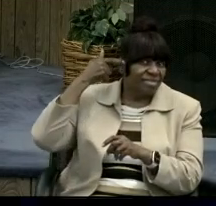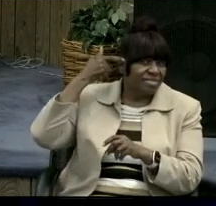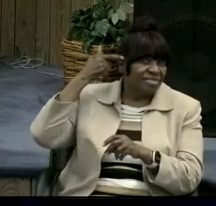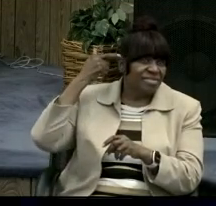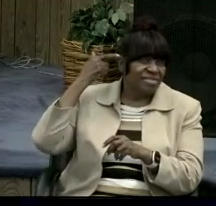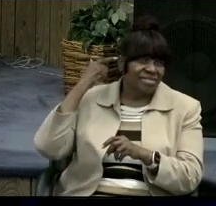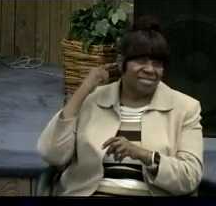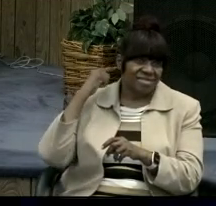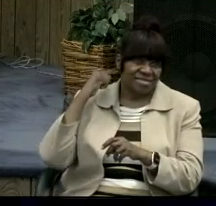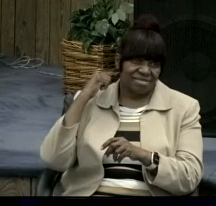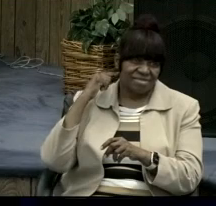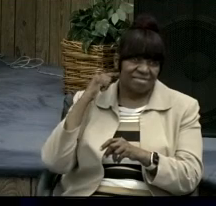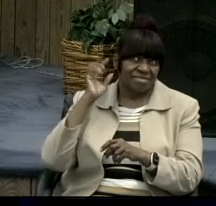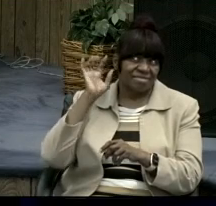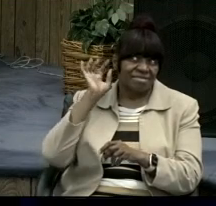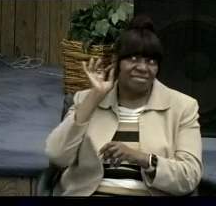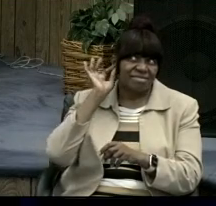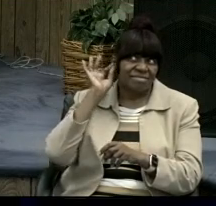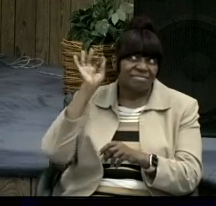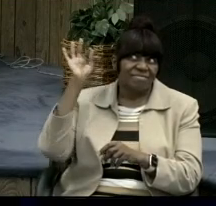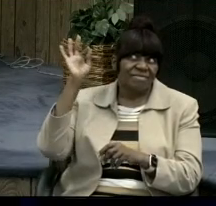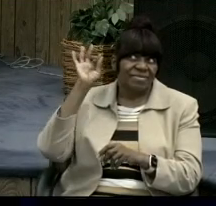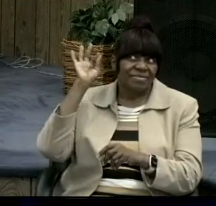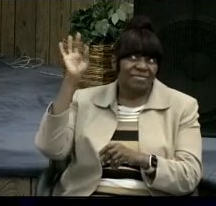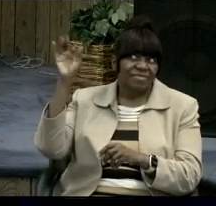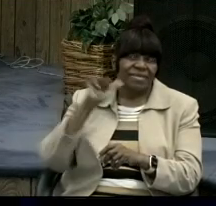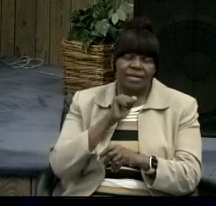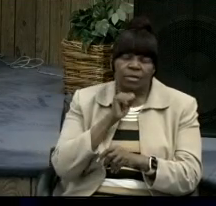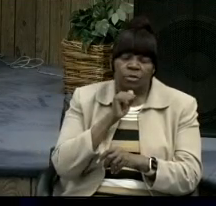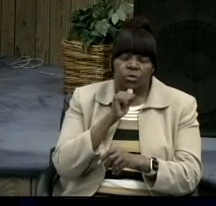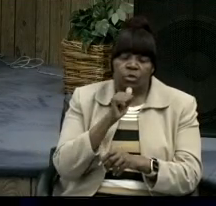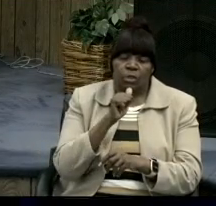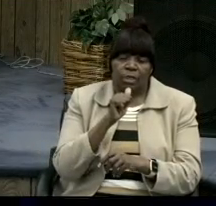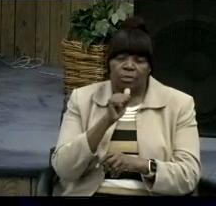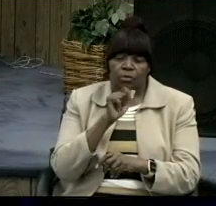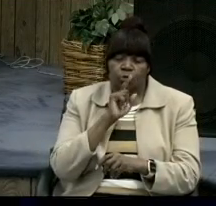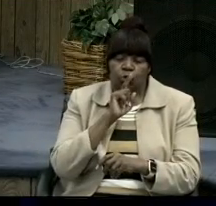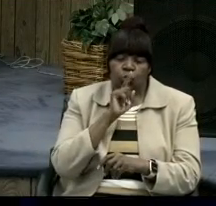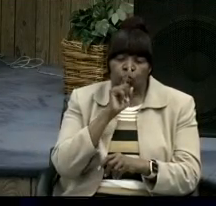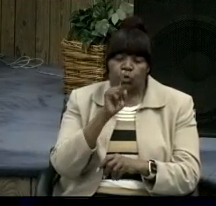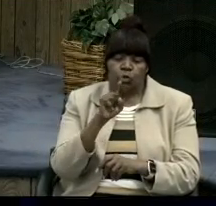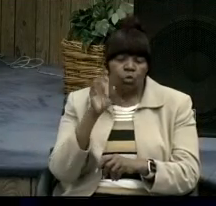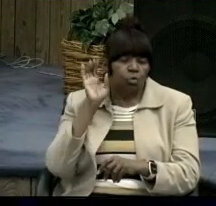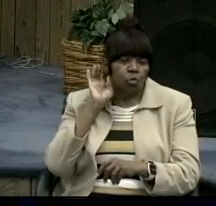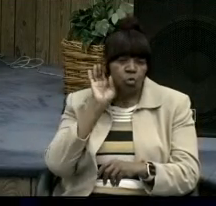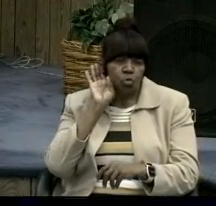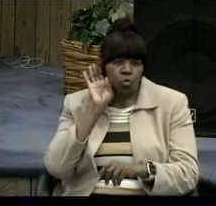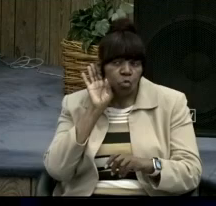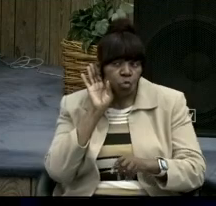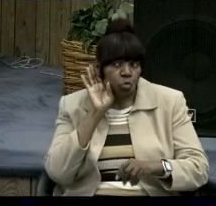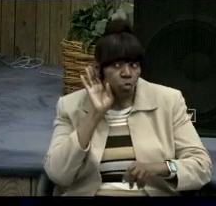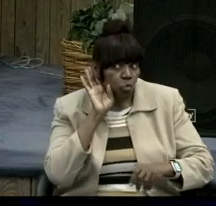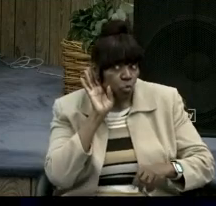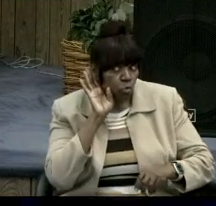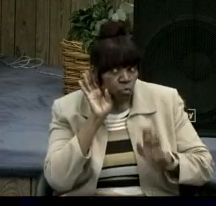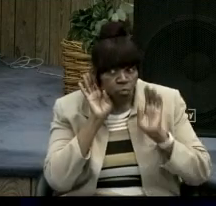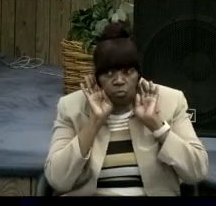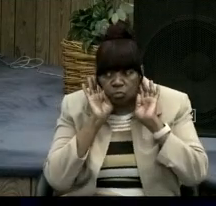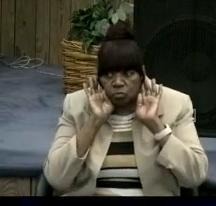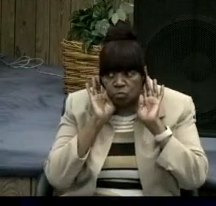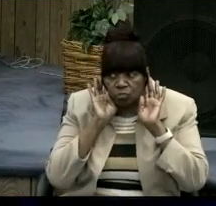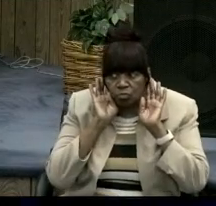the ear, like satellites. If you're not sure if I'm telling the truth, you just cup them and move them forward and you'll hear